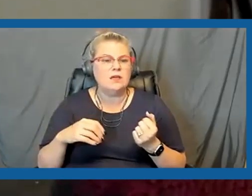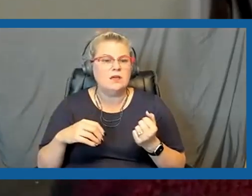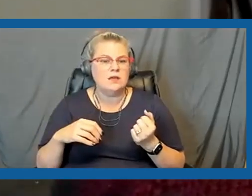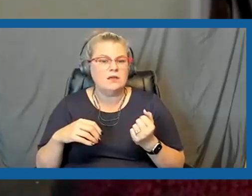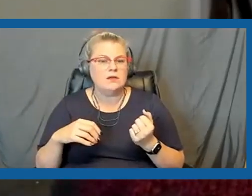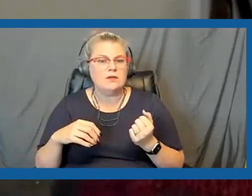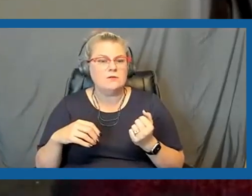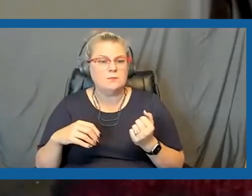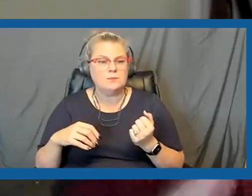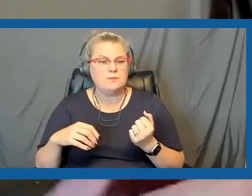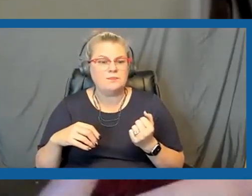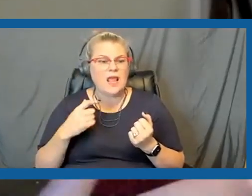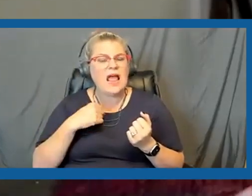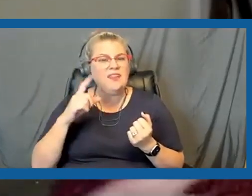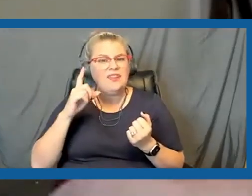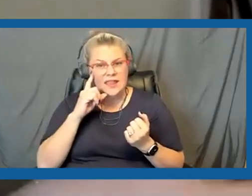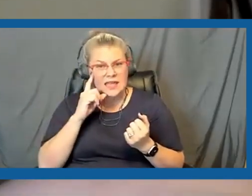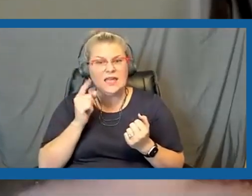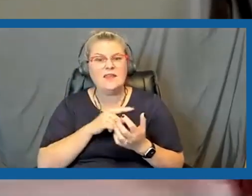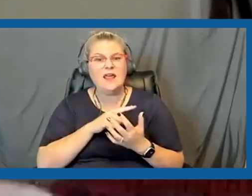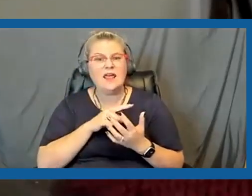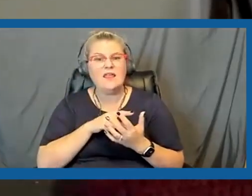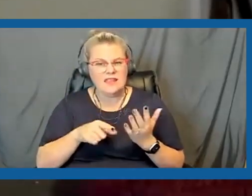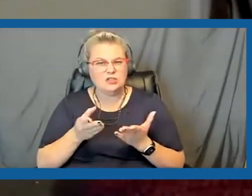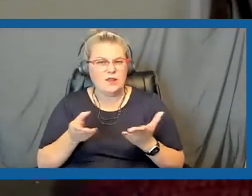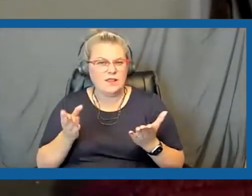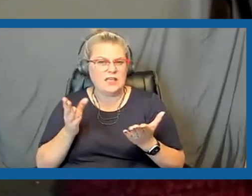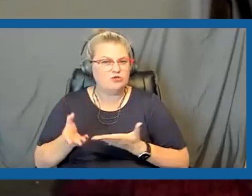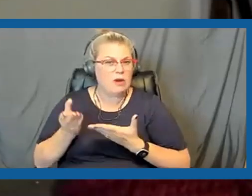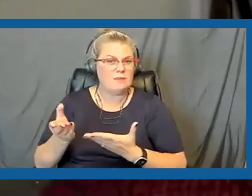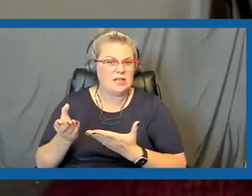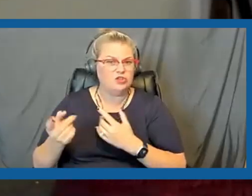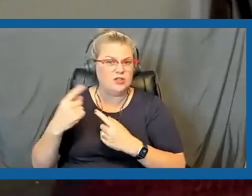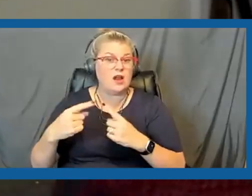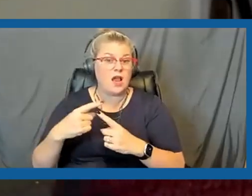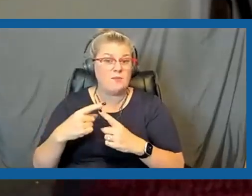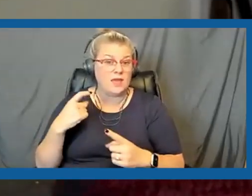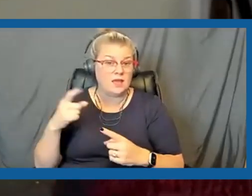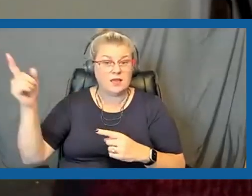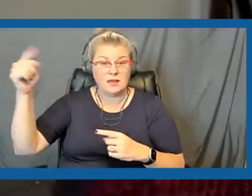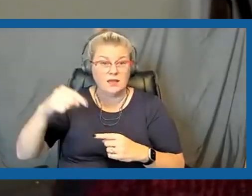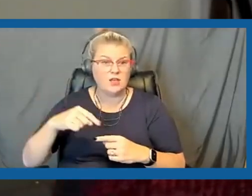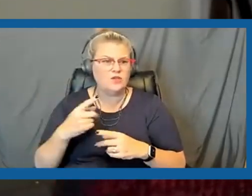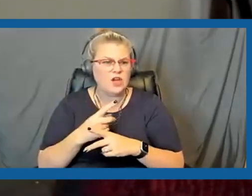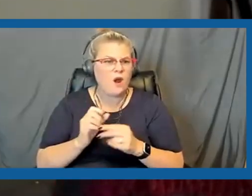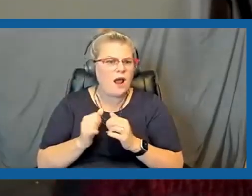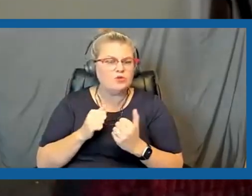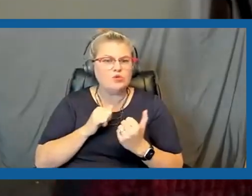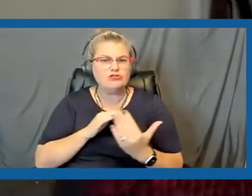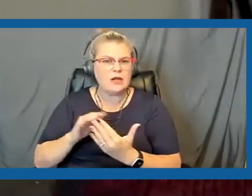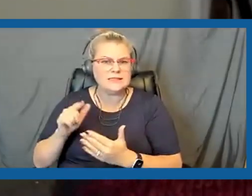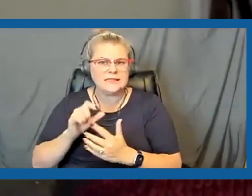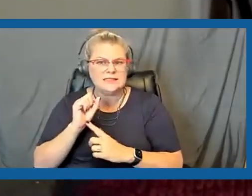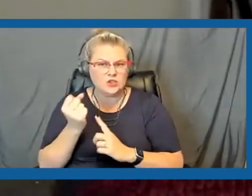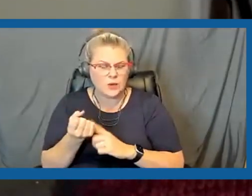so I think these are things that are recommendations coming down the pipeline, and figuring out how to address these